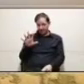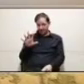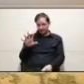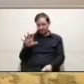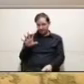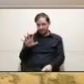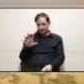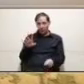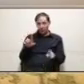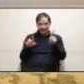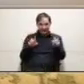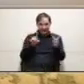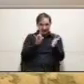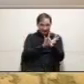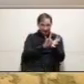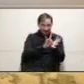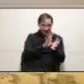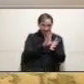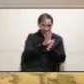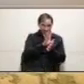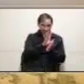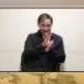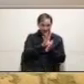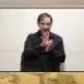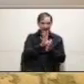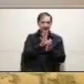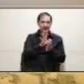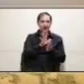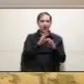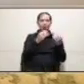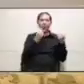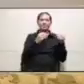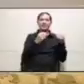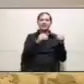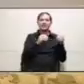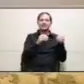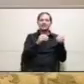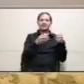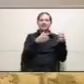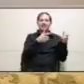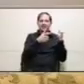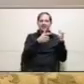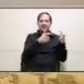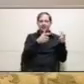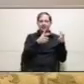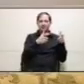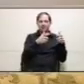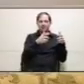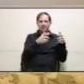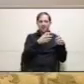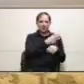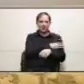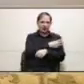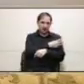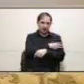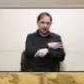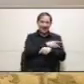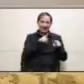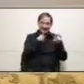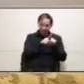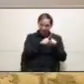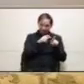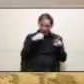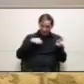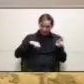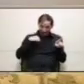was he dismissed as a corporate services manager in the same municipality? The third question, the acting